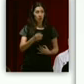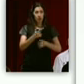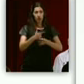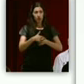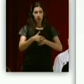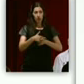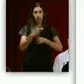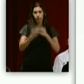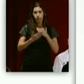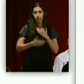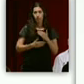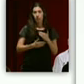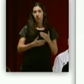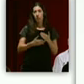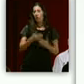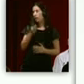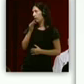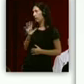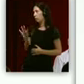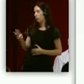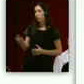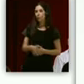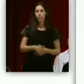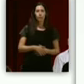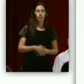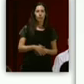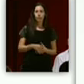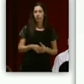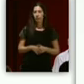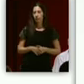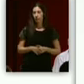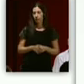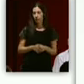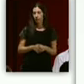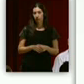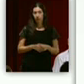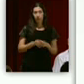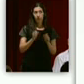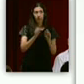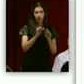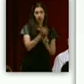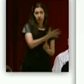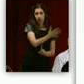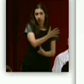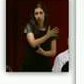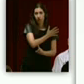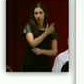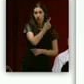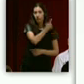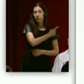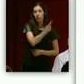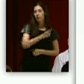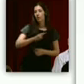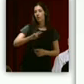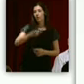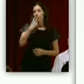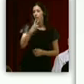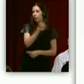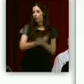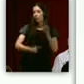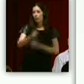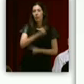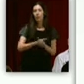developed these algorithms that I was trying to tell you about. Even though I have some limited time, I would like to tell you some points regarding this. This